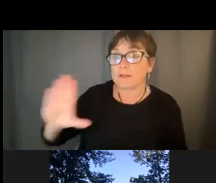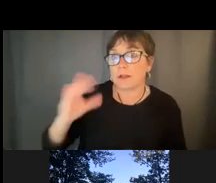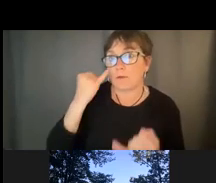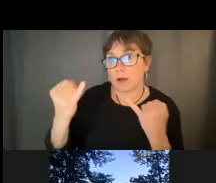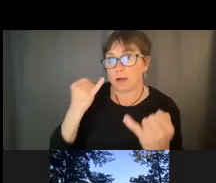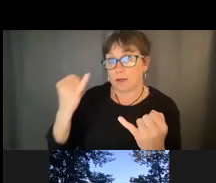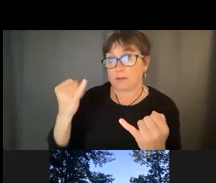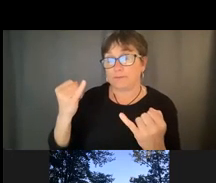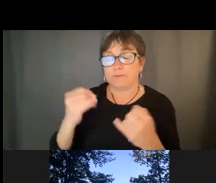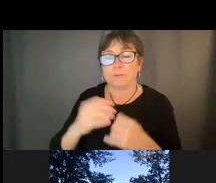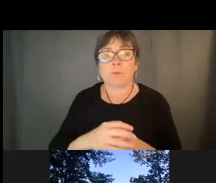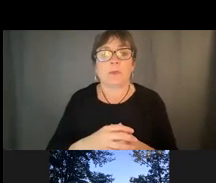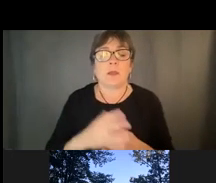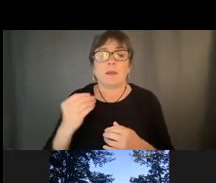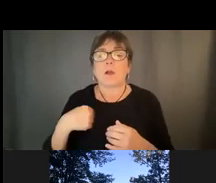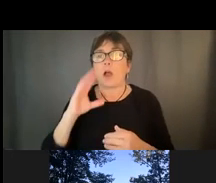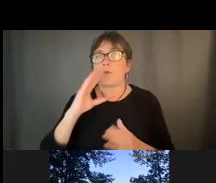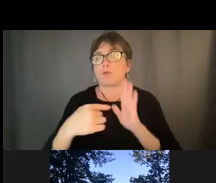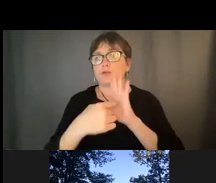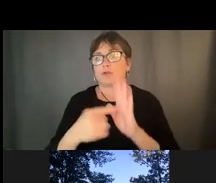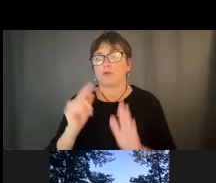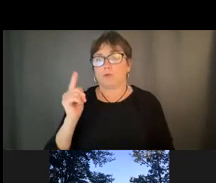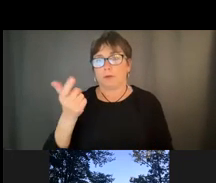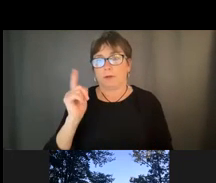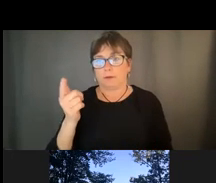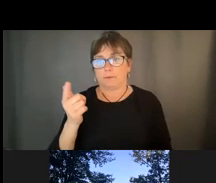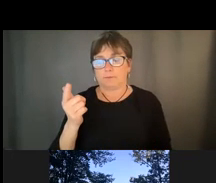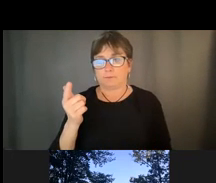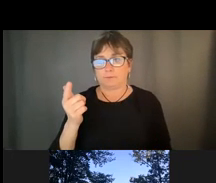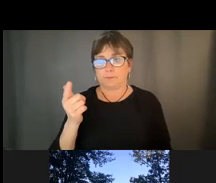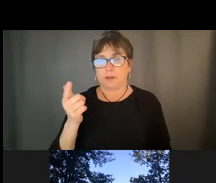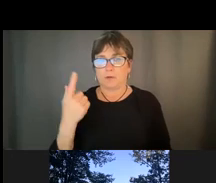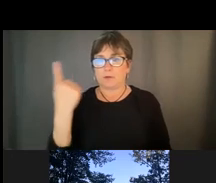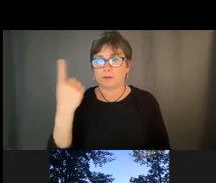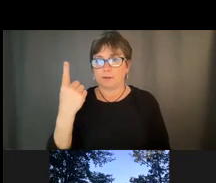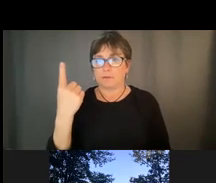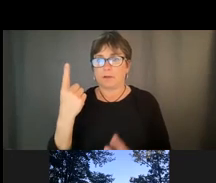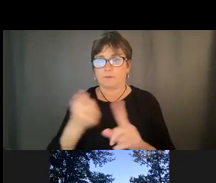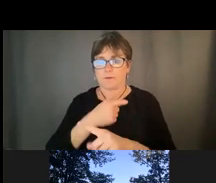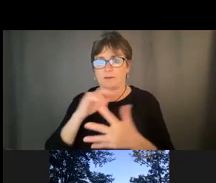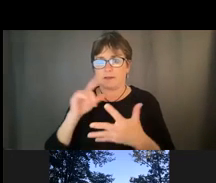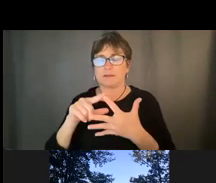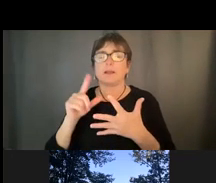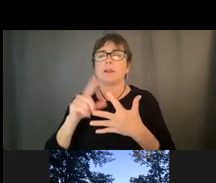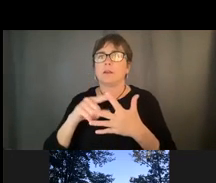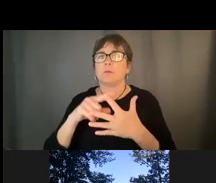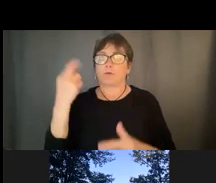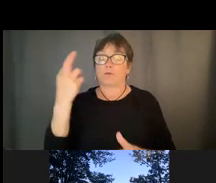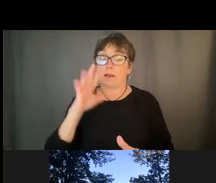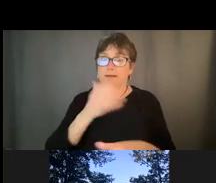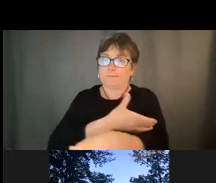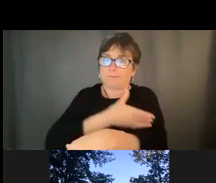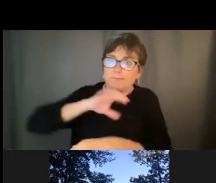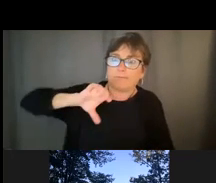on in today's presentation, one of the things that's within that toolkit about individualized empowerment, and show you